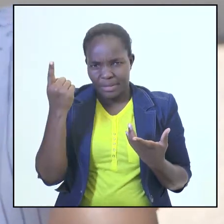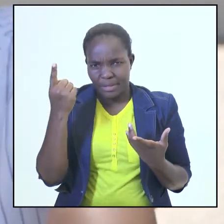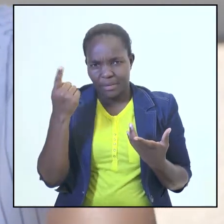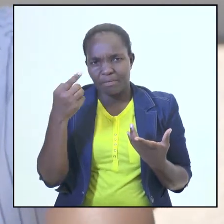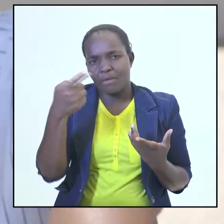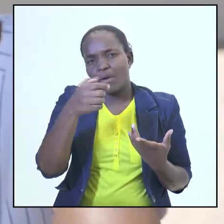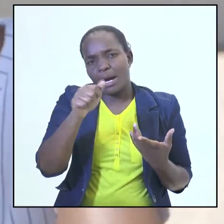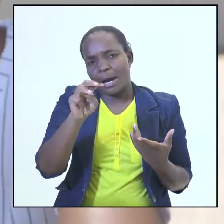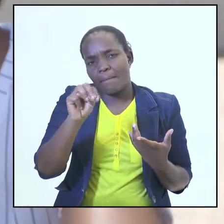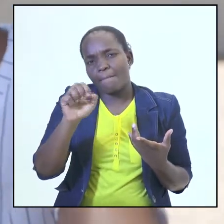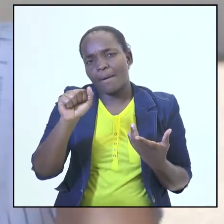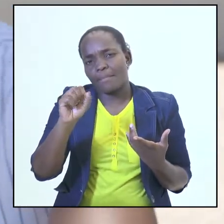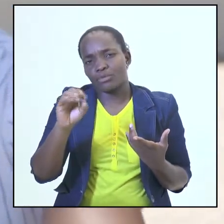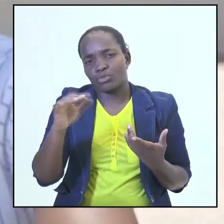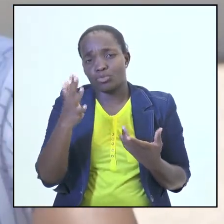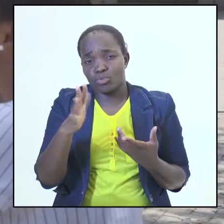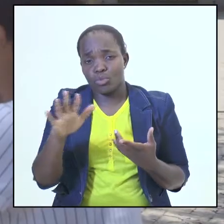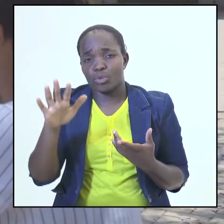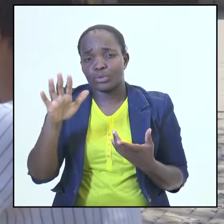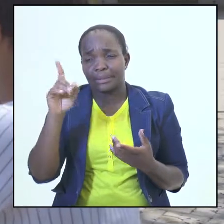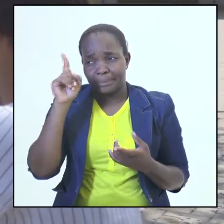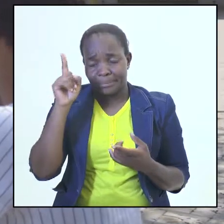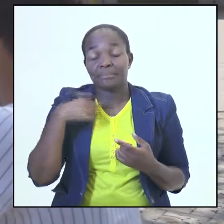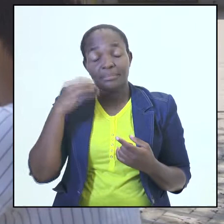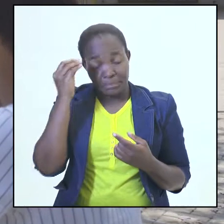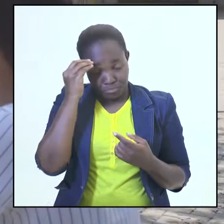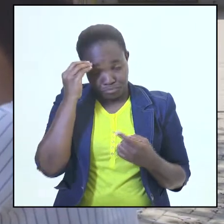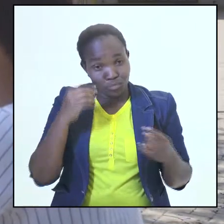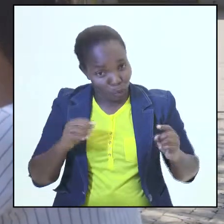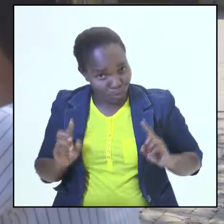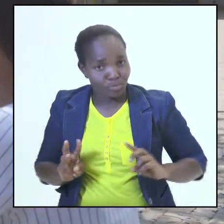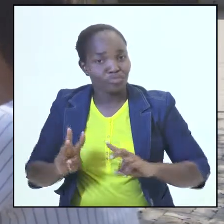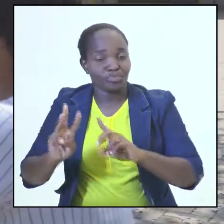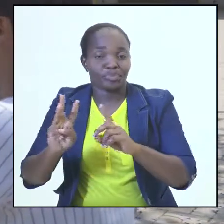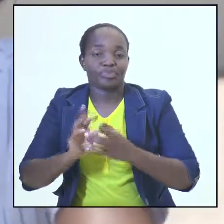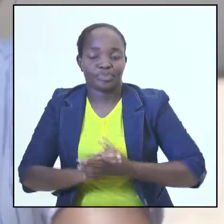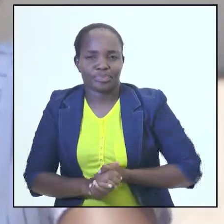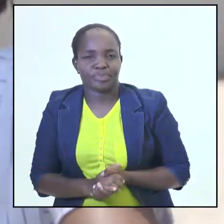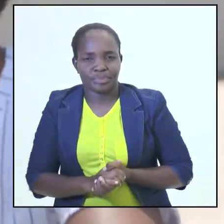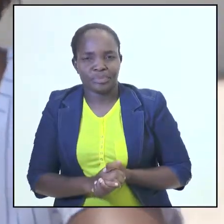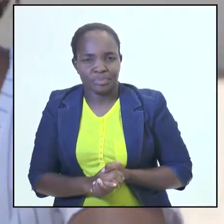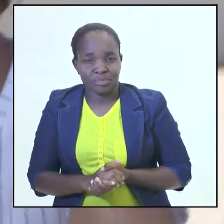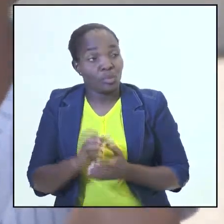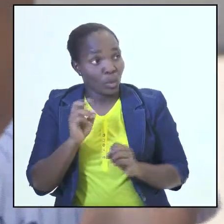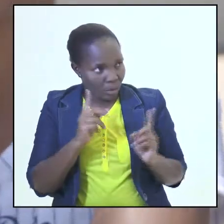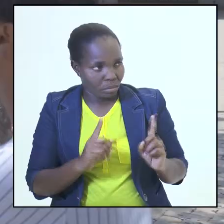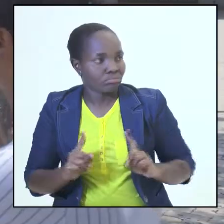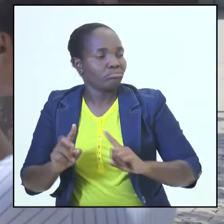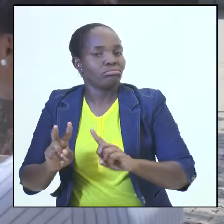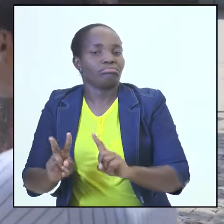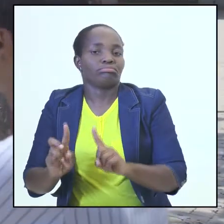Gamam's Water Care Works. I know where it is. Okay, seeing that you know where it is, you arrange for us to go there and then we can go see.